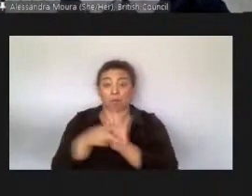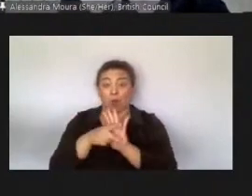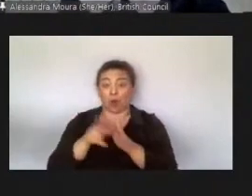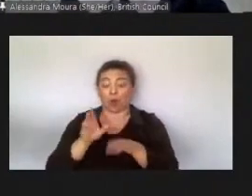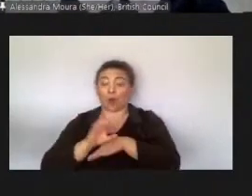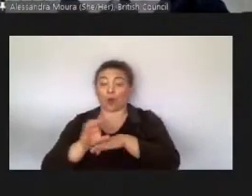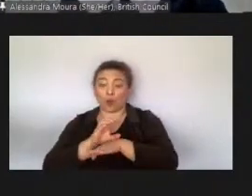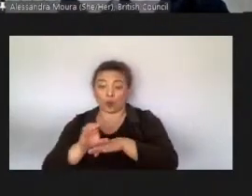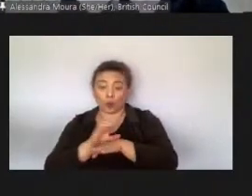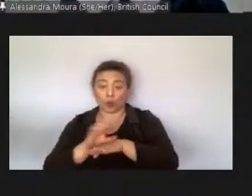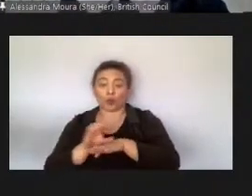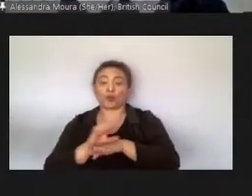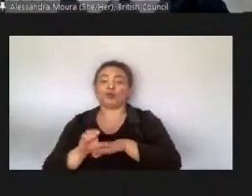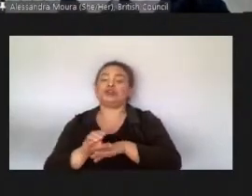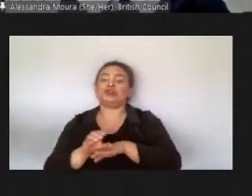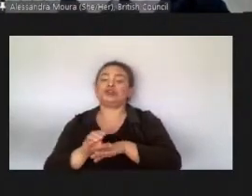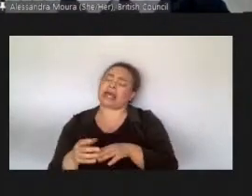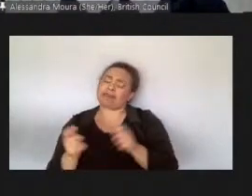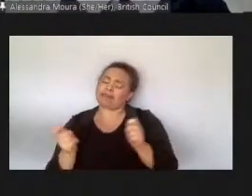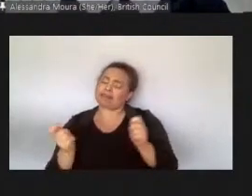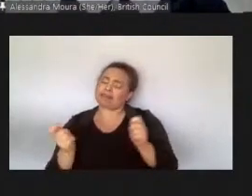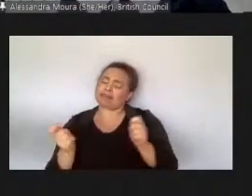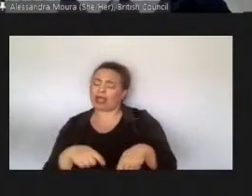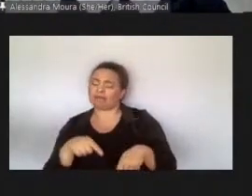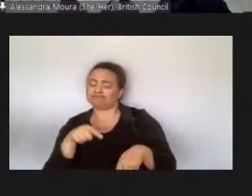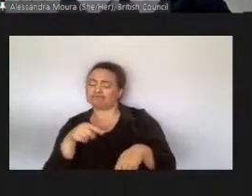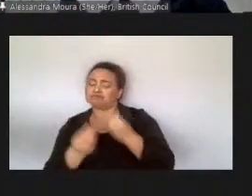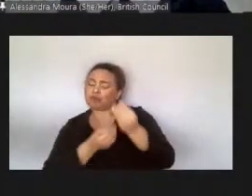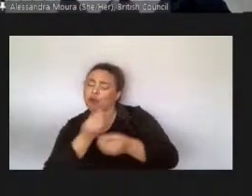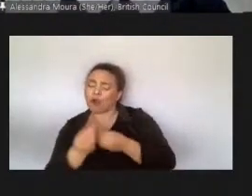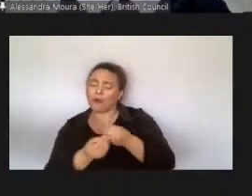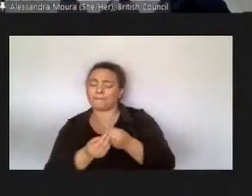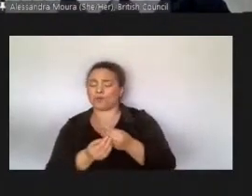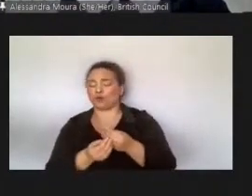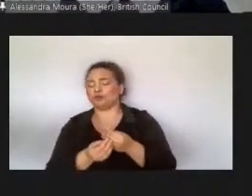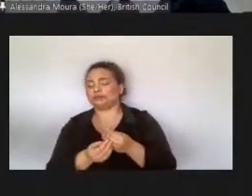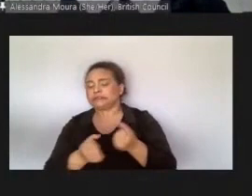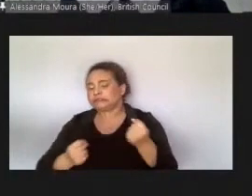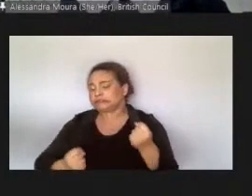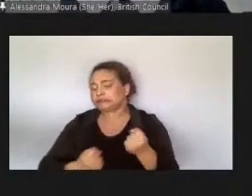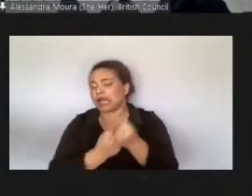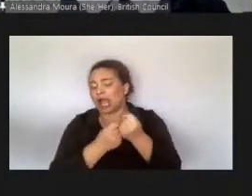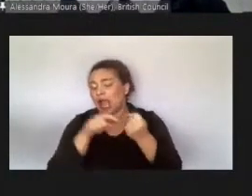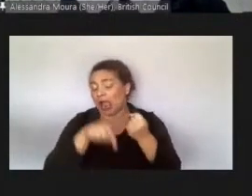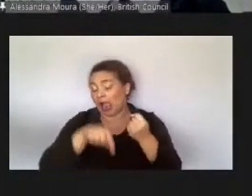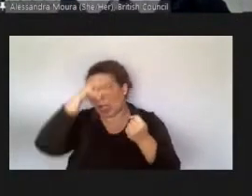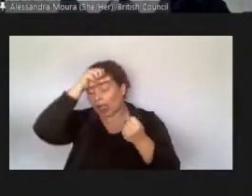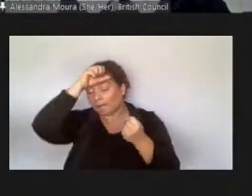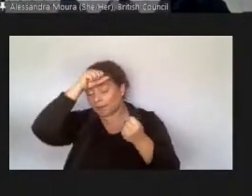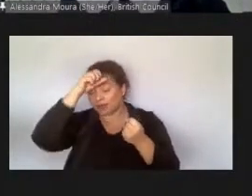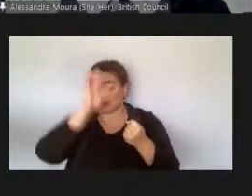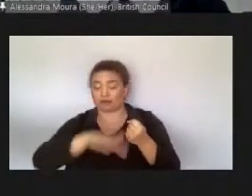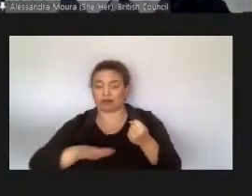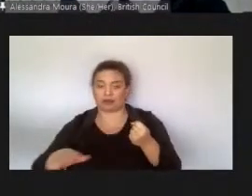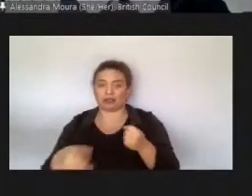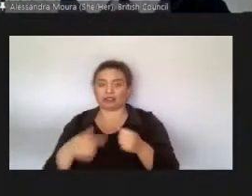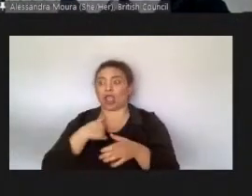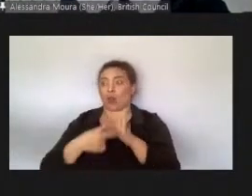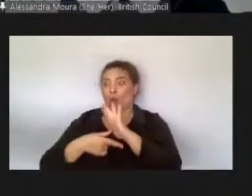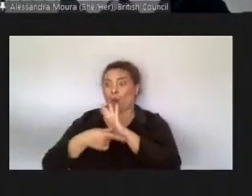course, I always thought that children in China don't have a good environment for learning English. Although it's China, it could be anywhere